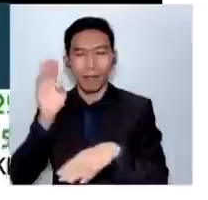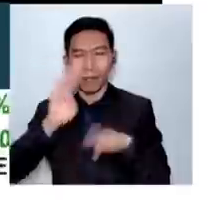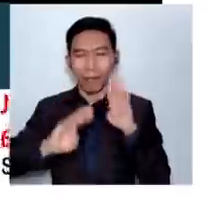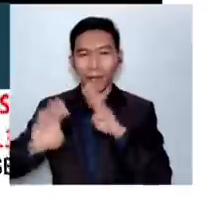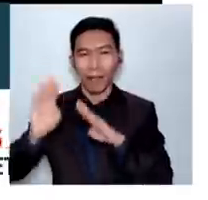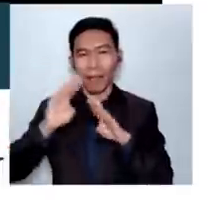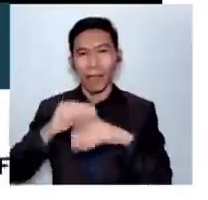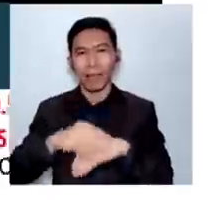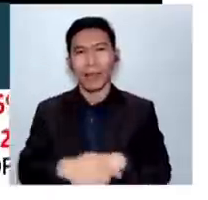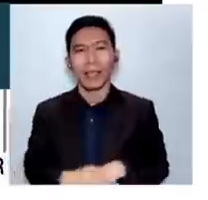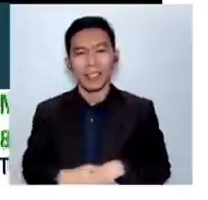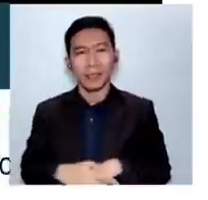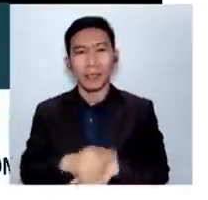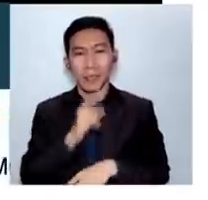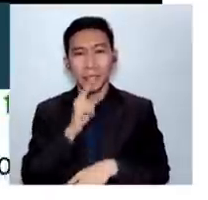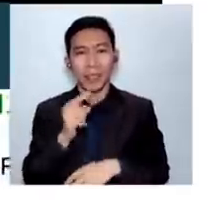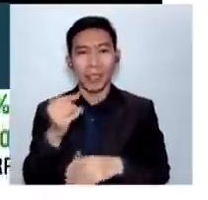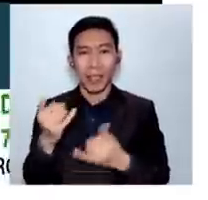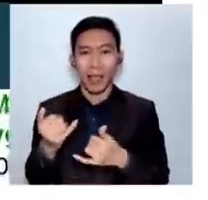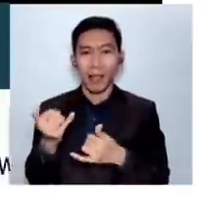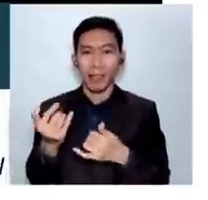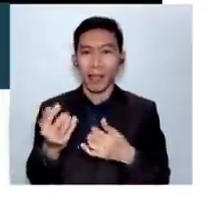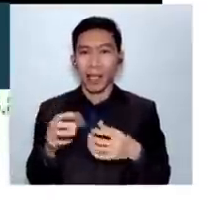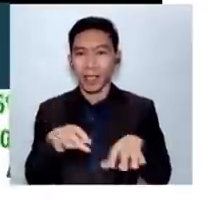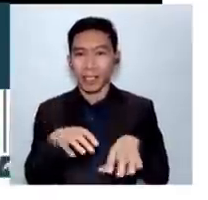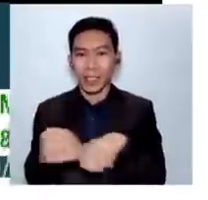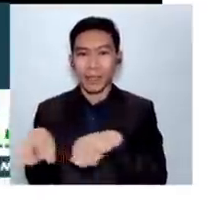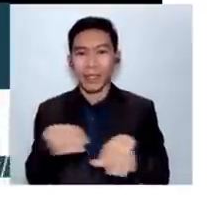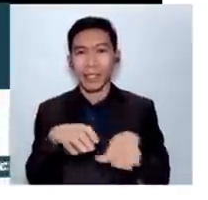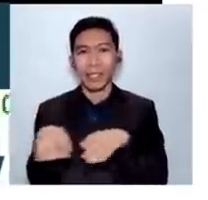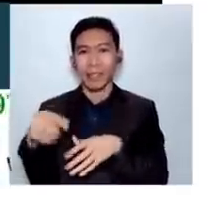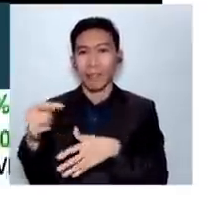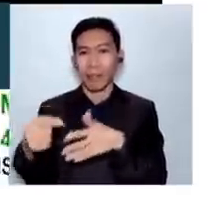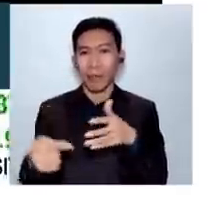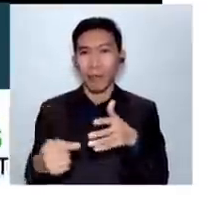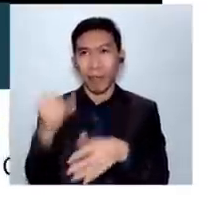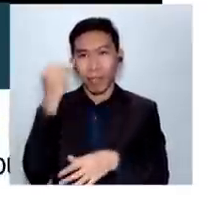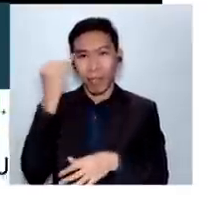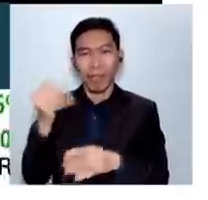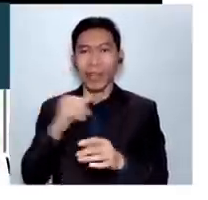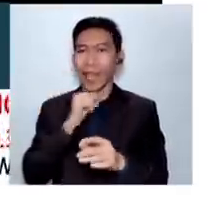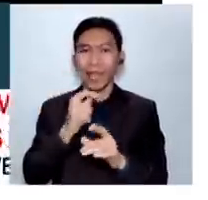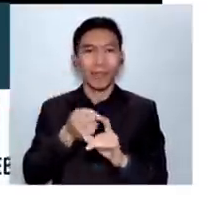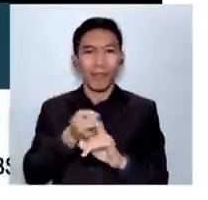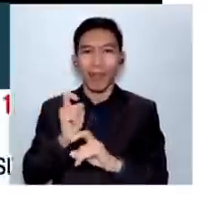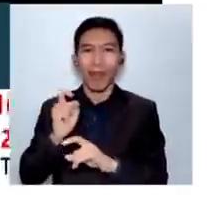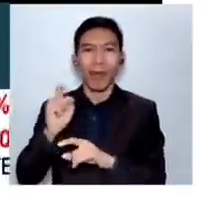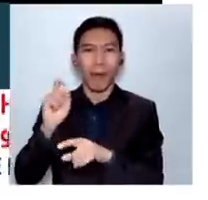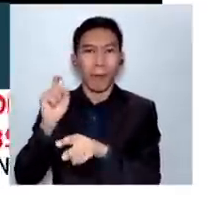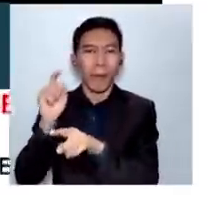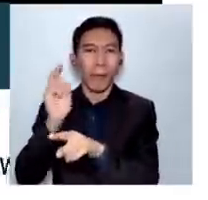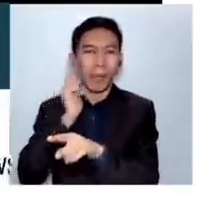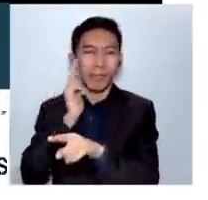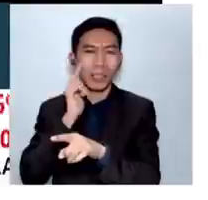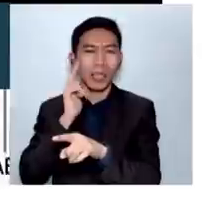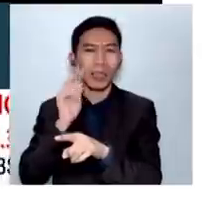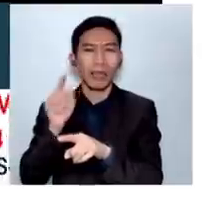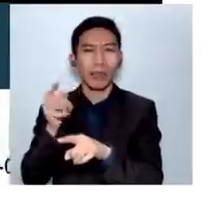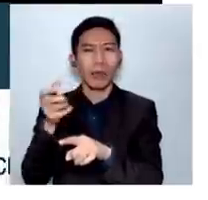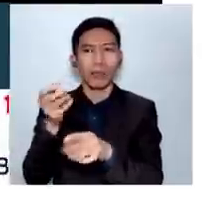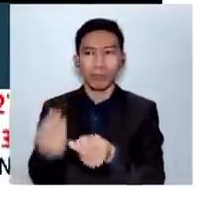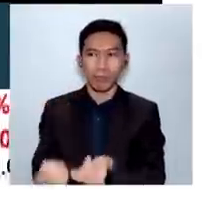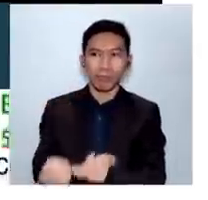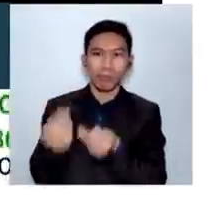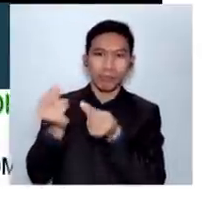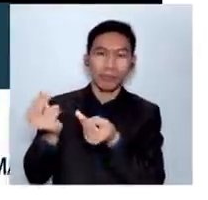to yung mga maneuvers na ito, yung idea na ito, hindi galing sa kanya, yung pagpapatakbo sa kanya bilang vice